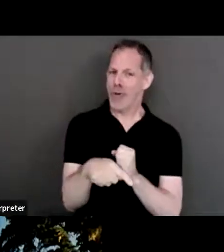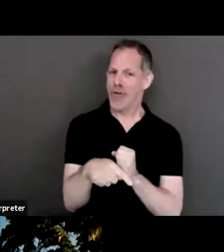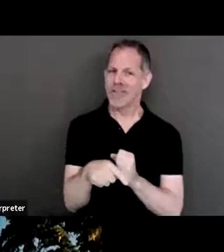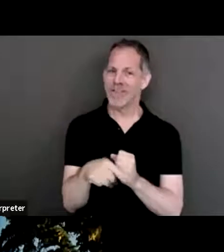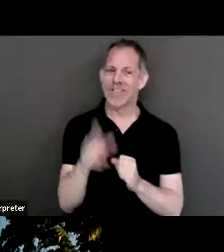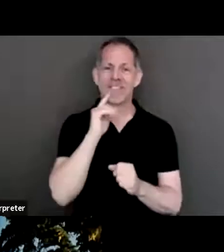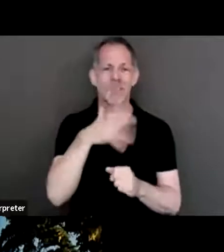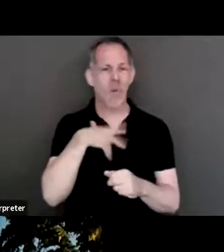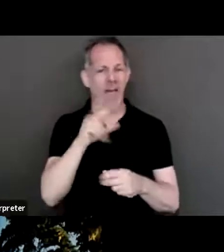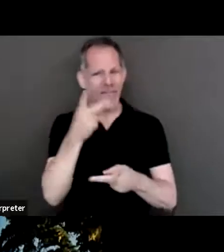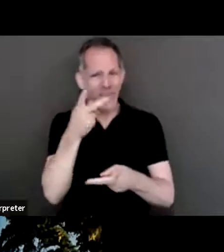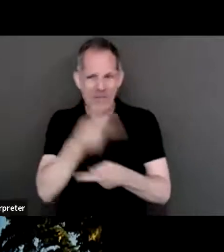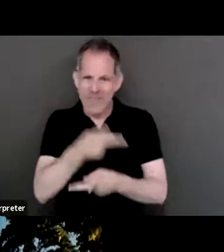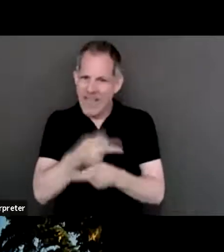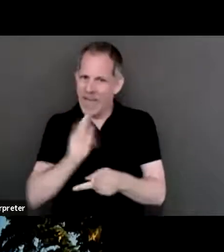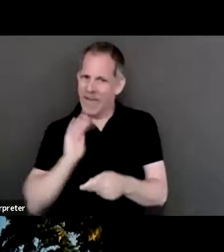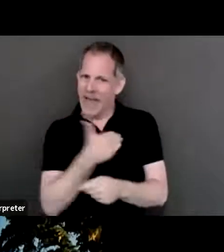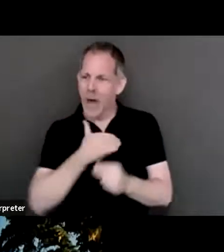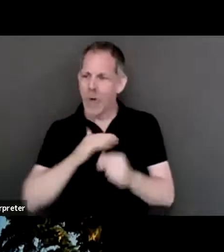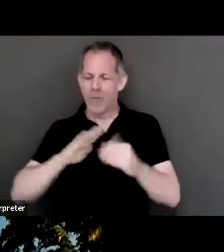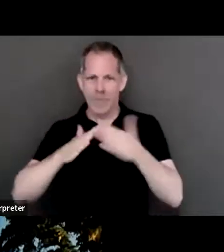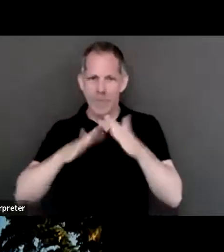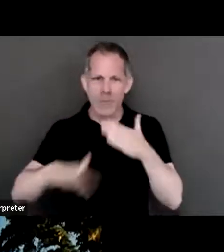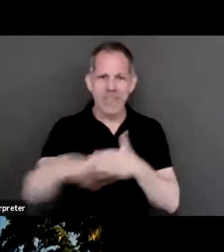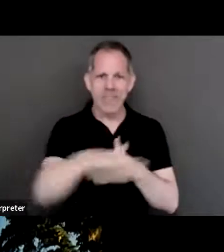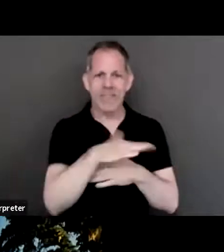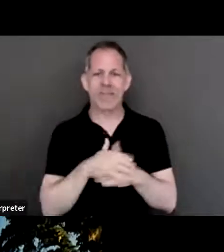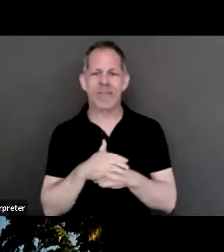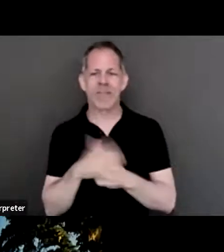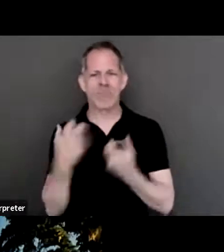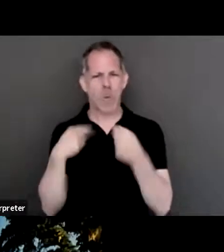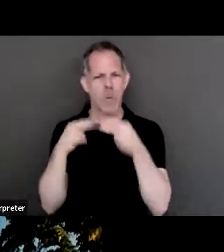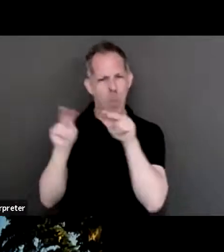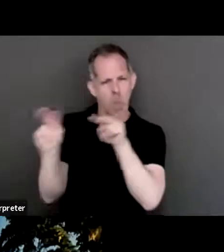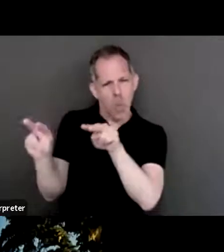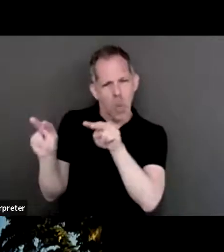the velocity with which those variants are expanding and